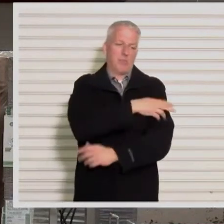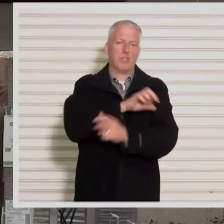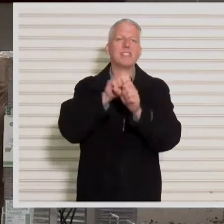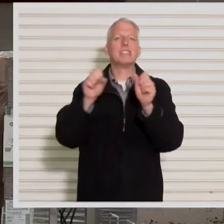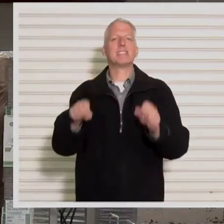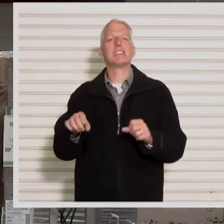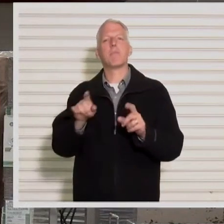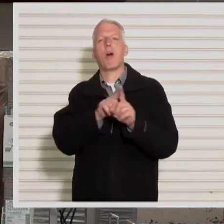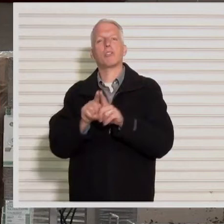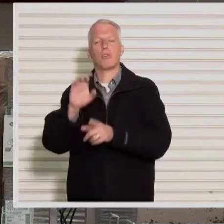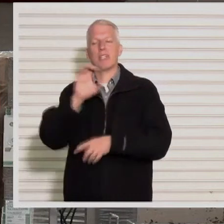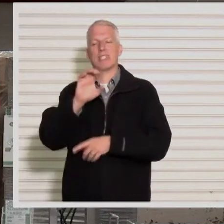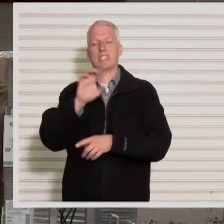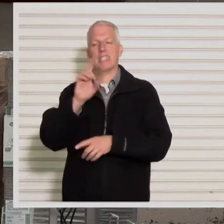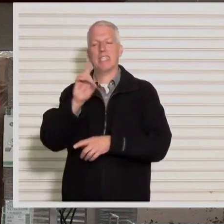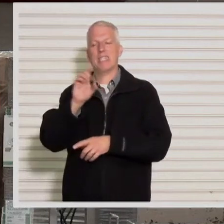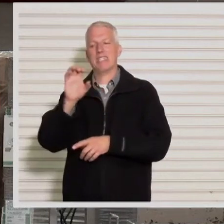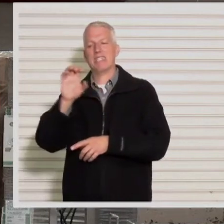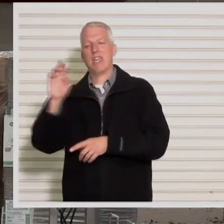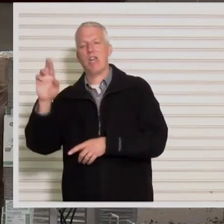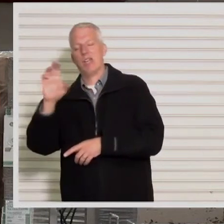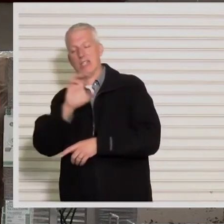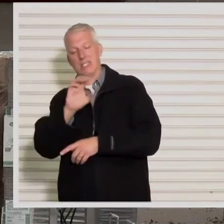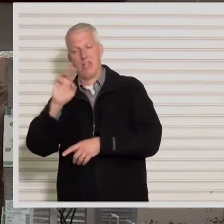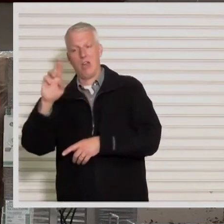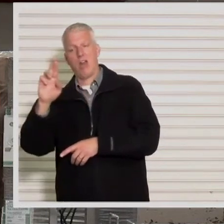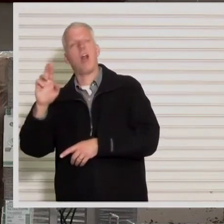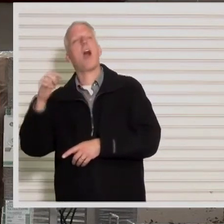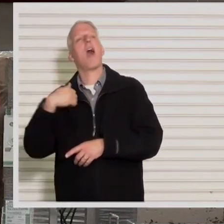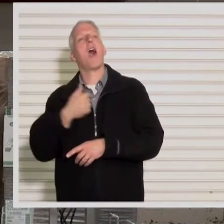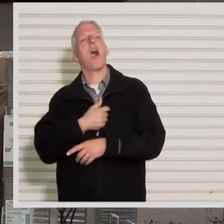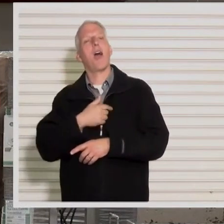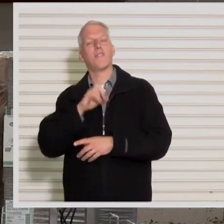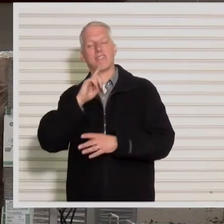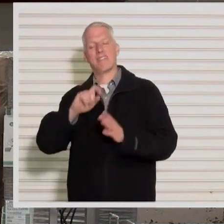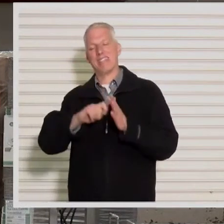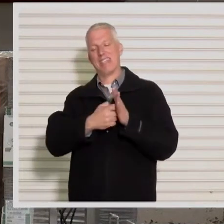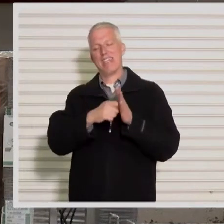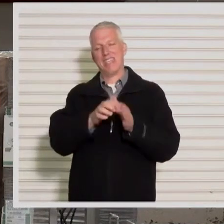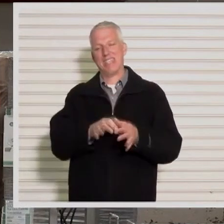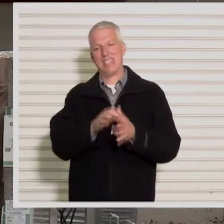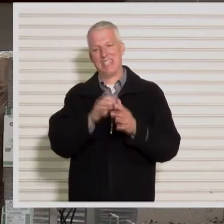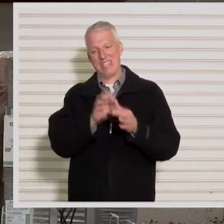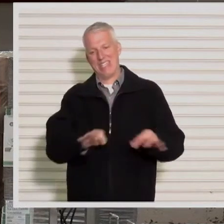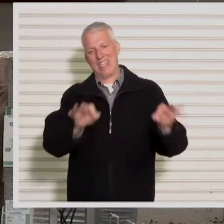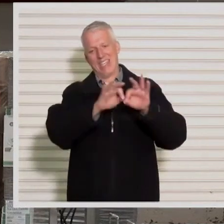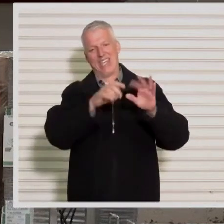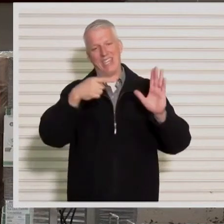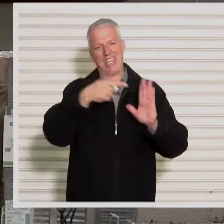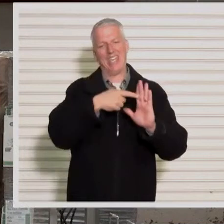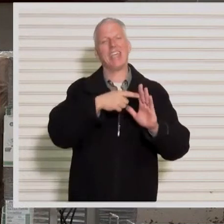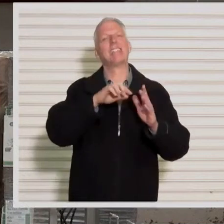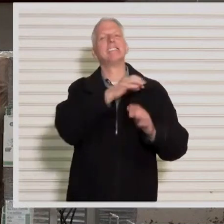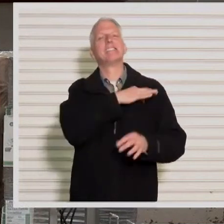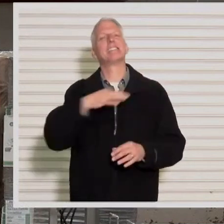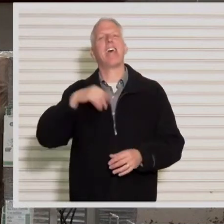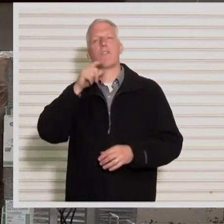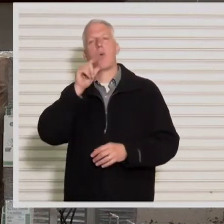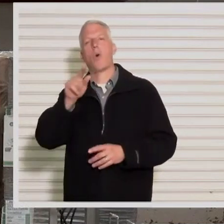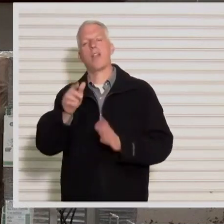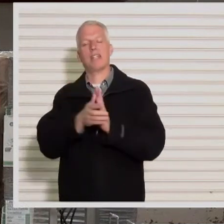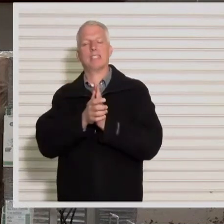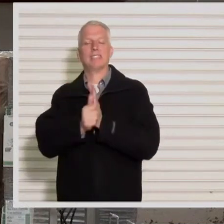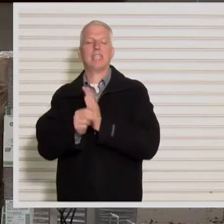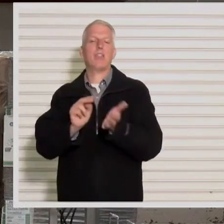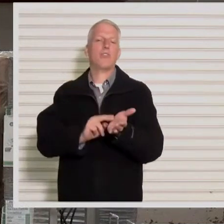as CDCR, the vaccination of key staff and people that are in the equivalent of skilled nursing